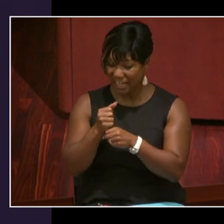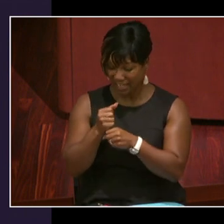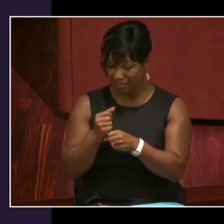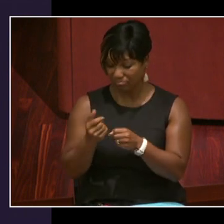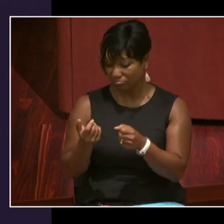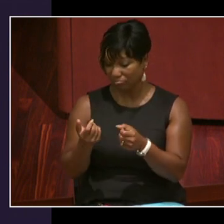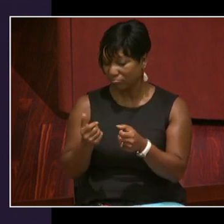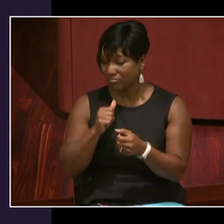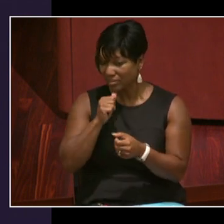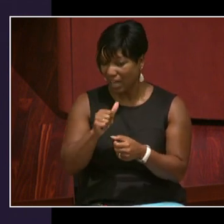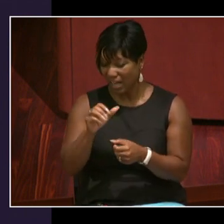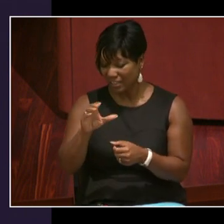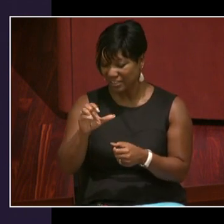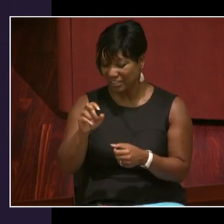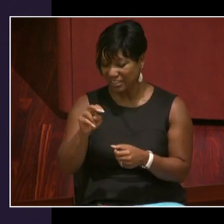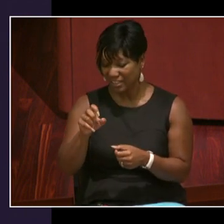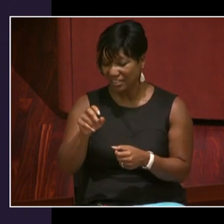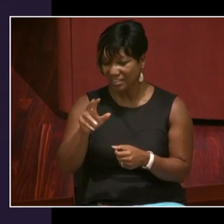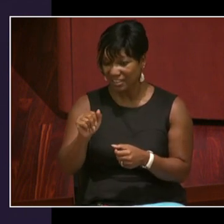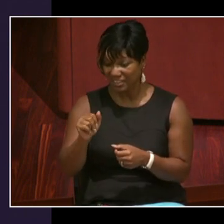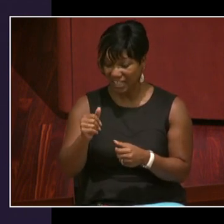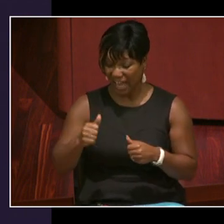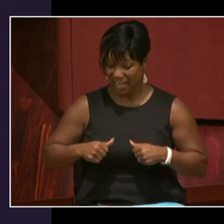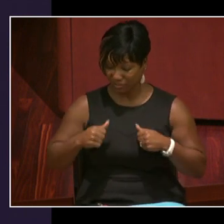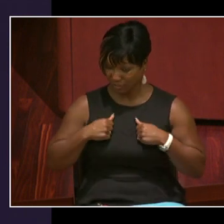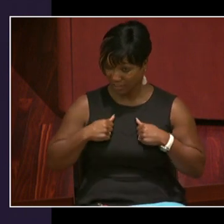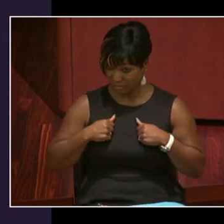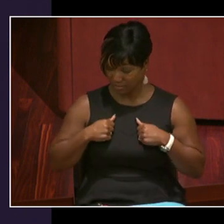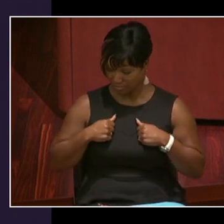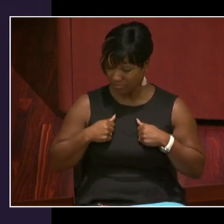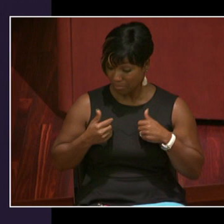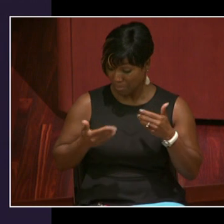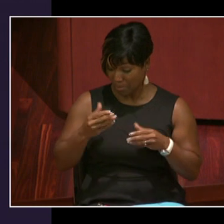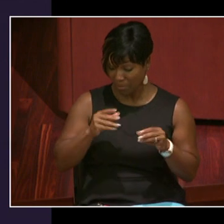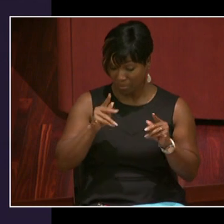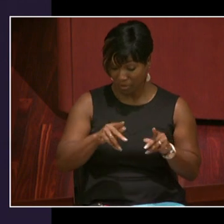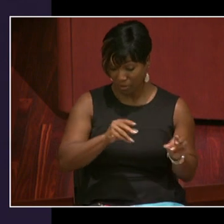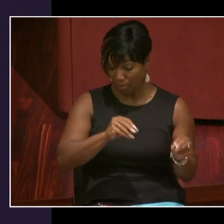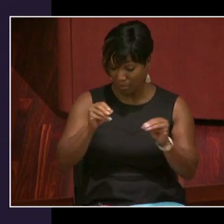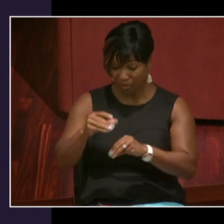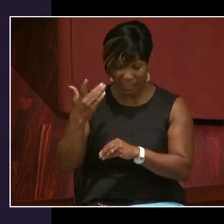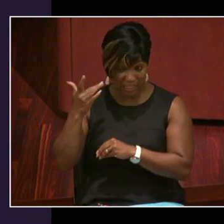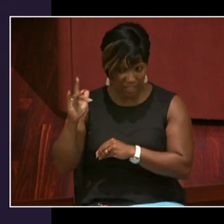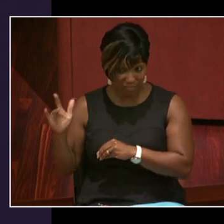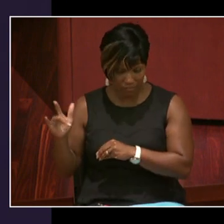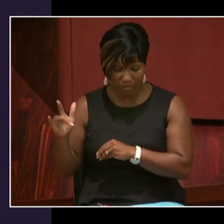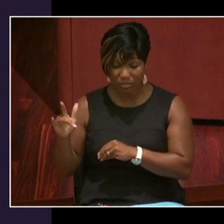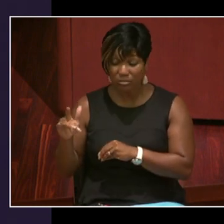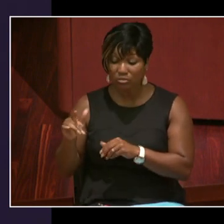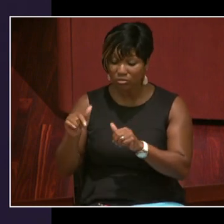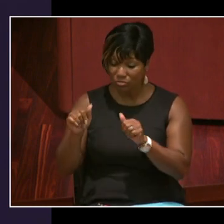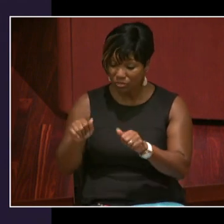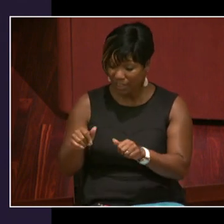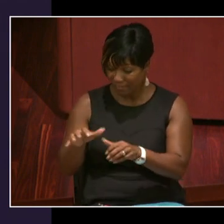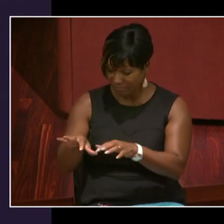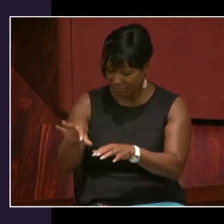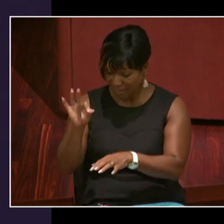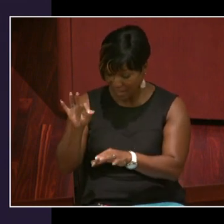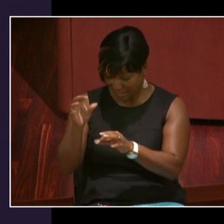maybe they moved to California. You could pick up that trail and continue your research in a way that you may previously have not been able to.